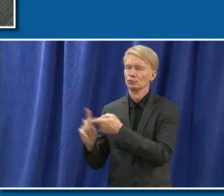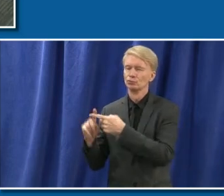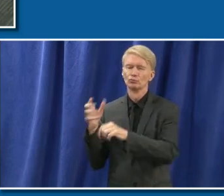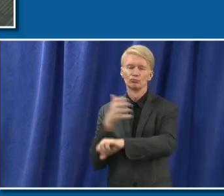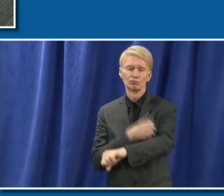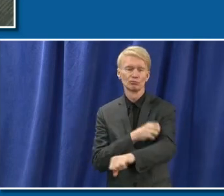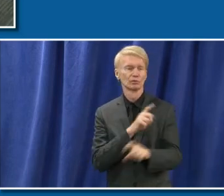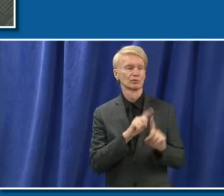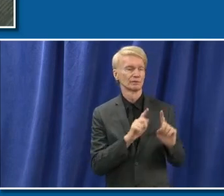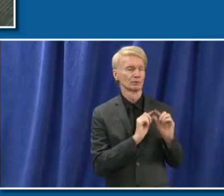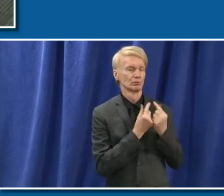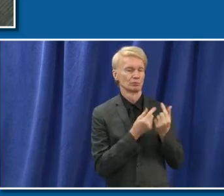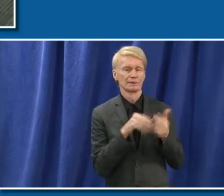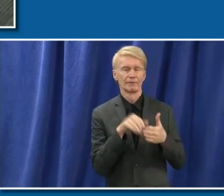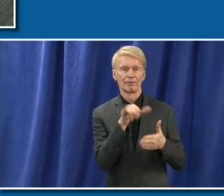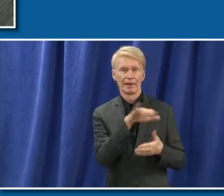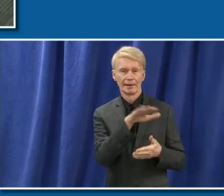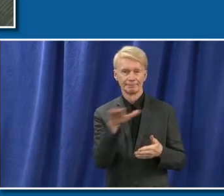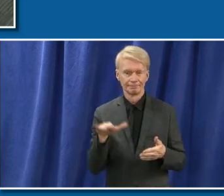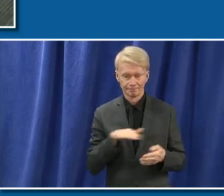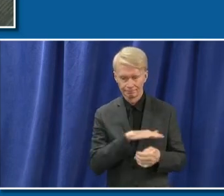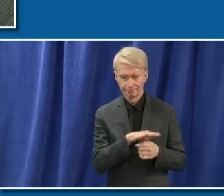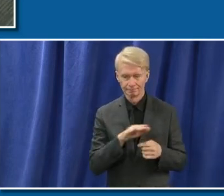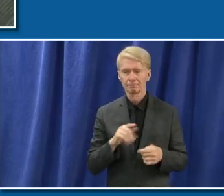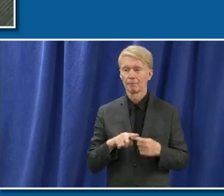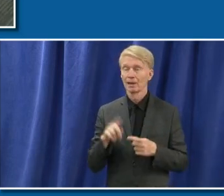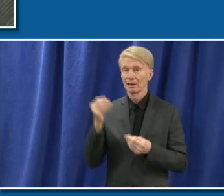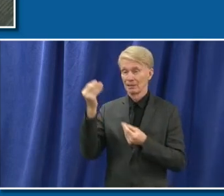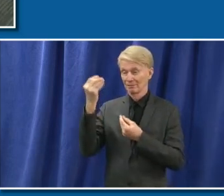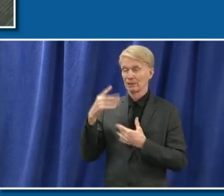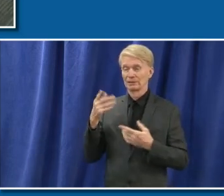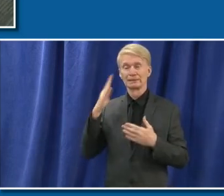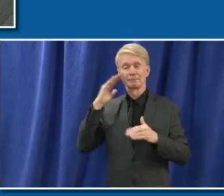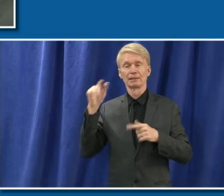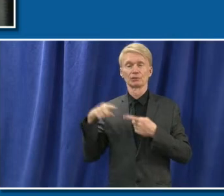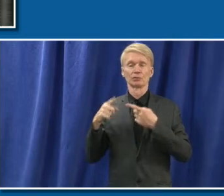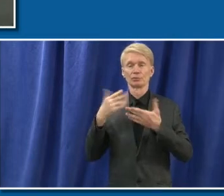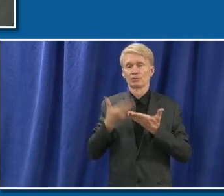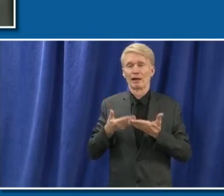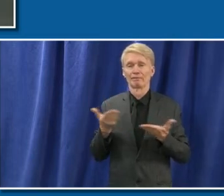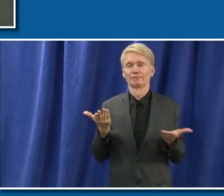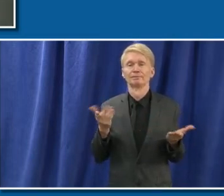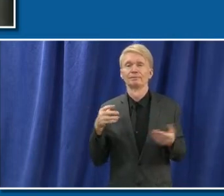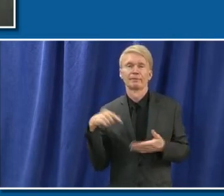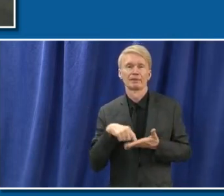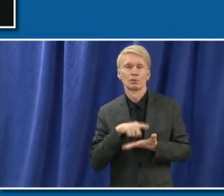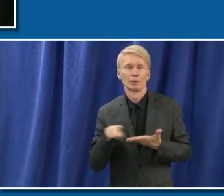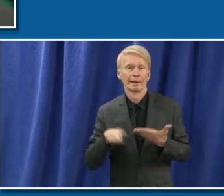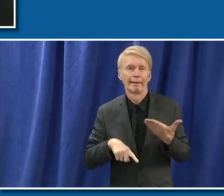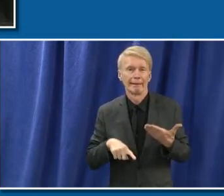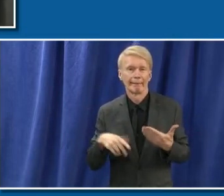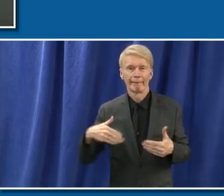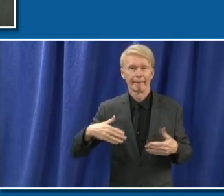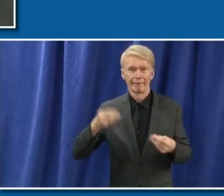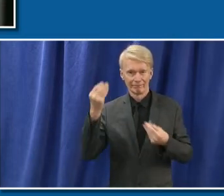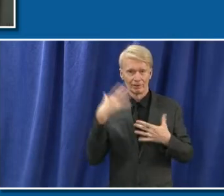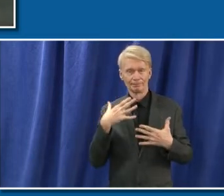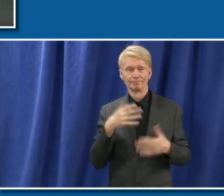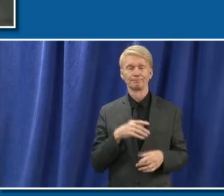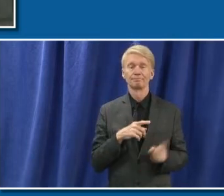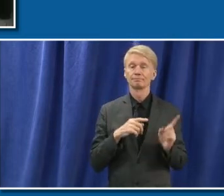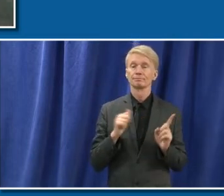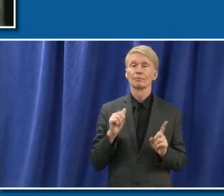persons in congregate settings, but we're going to get the additional guidance here this weekend. Yeah, and I would just say that, really here in Chicago, we